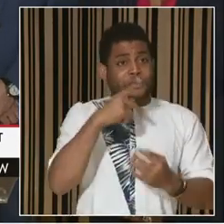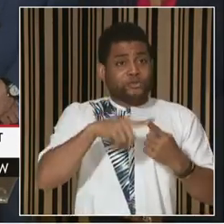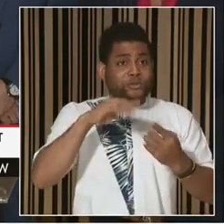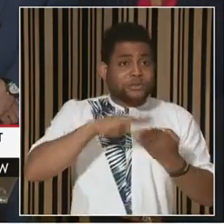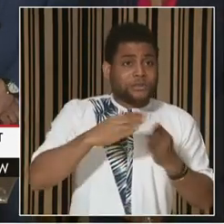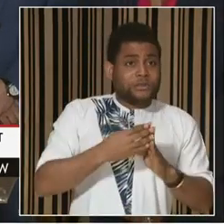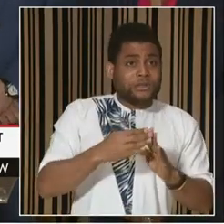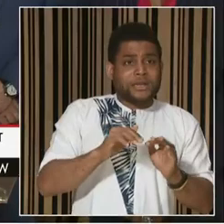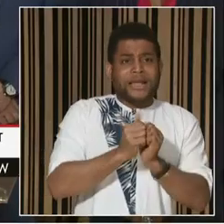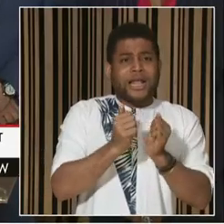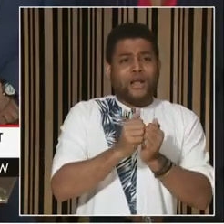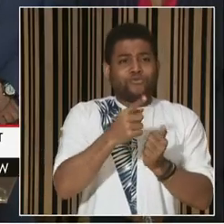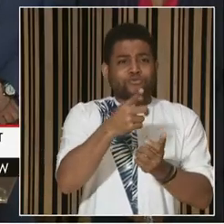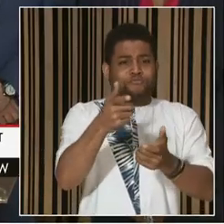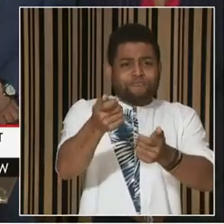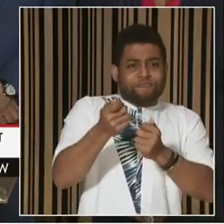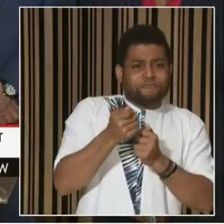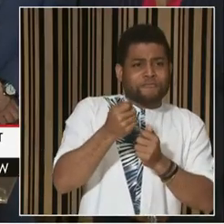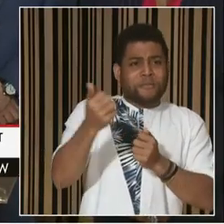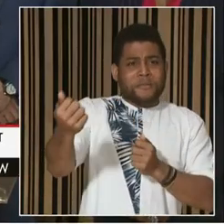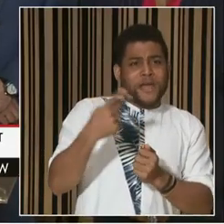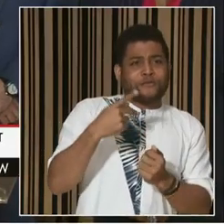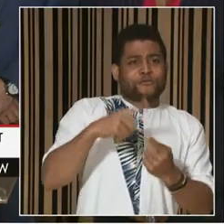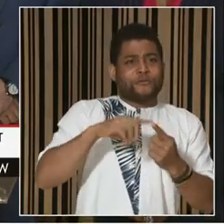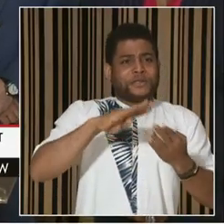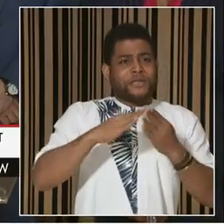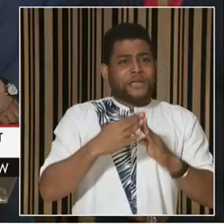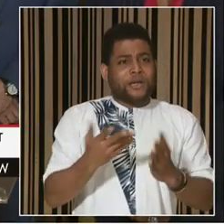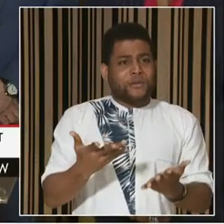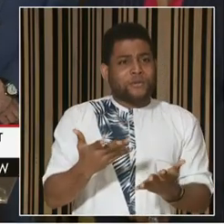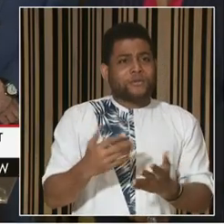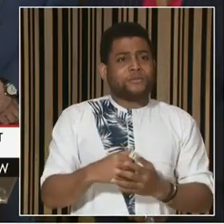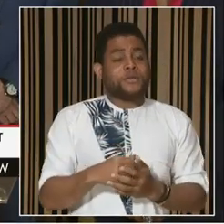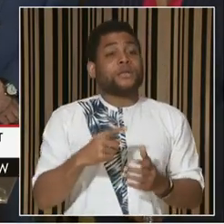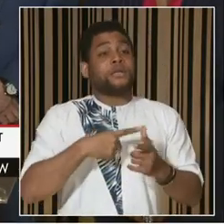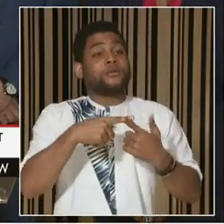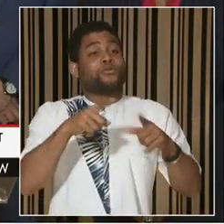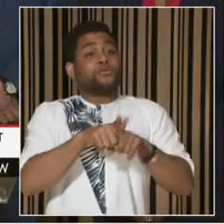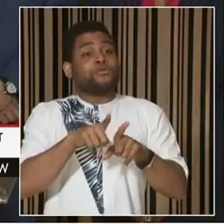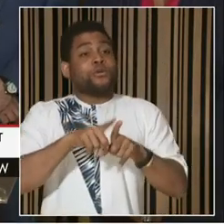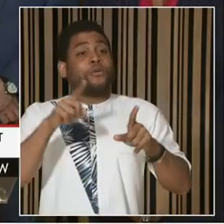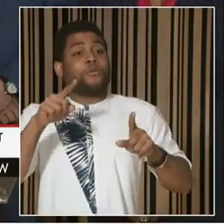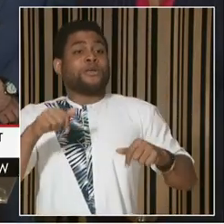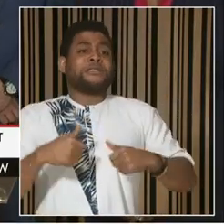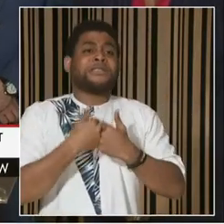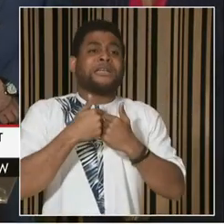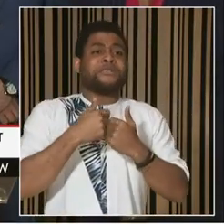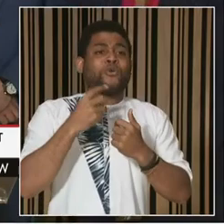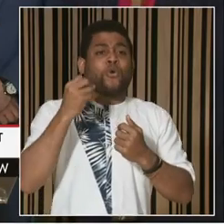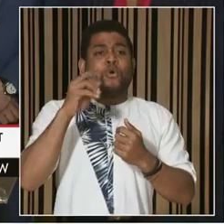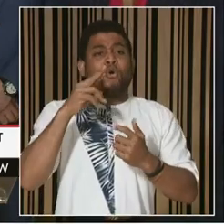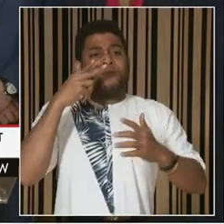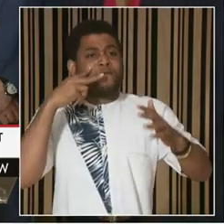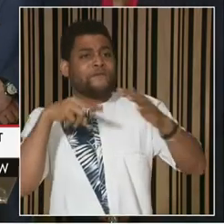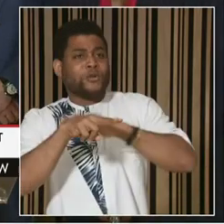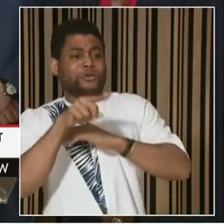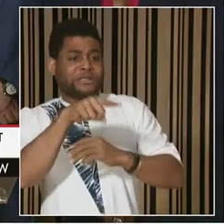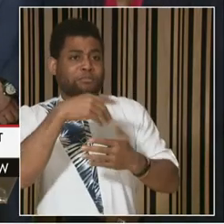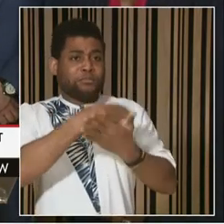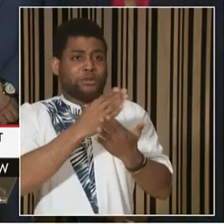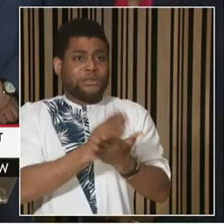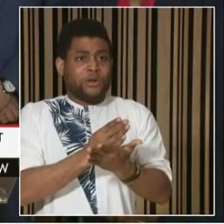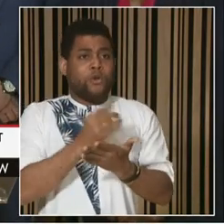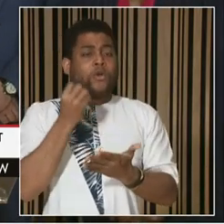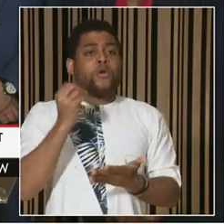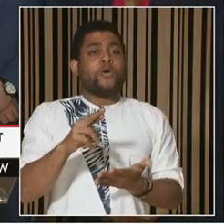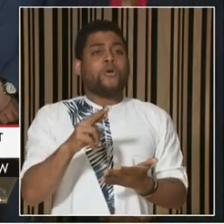that's kind of part one. And then part two, just related to that, is the challenge of forecasting this budget, given that some recovery funds